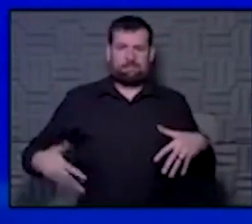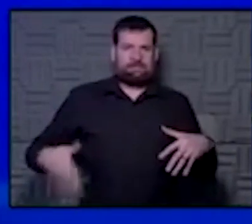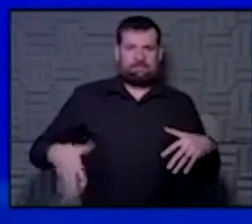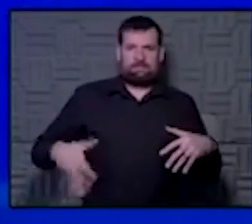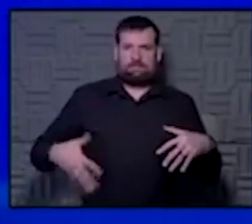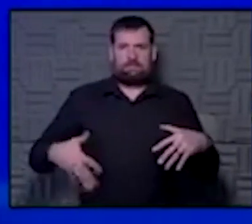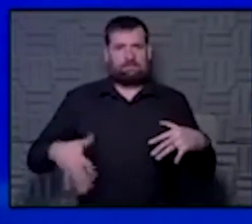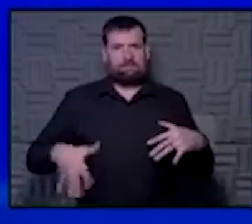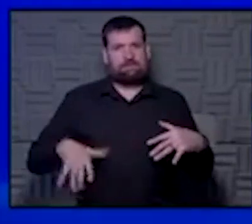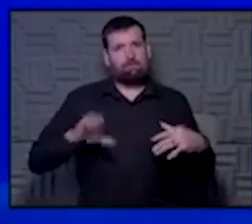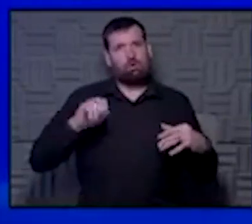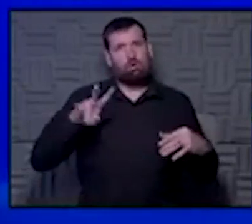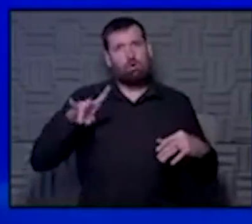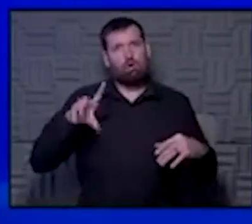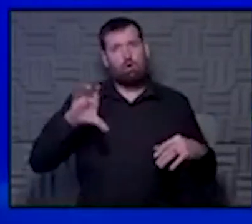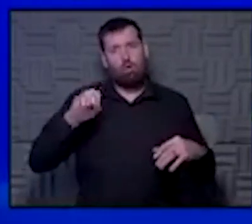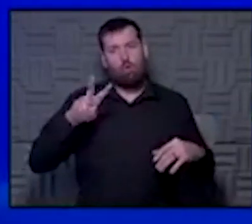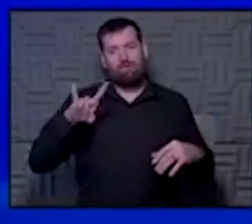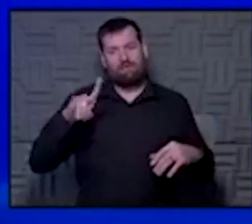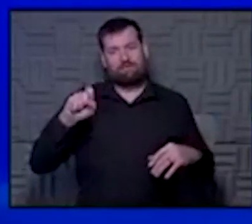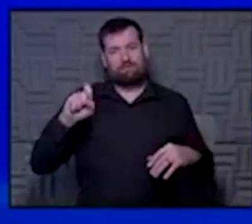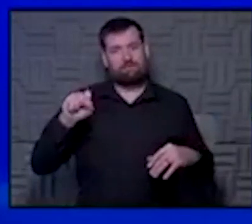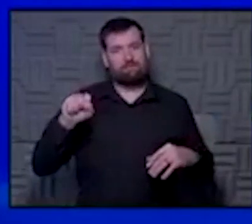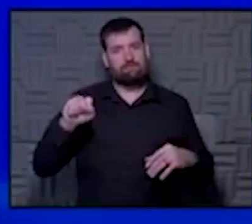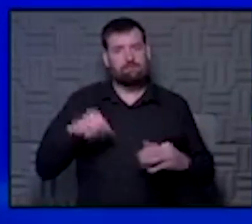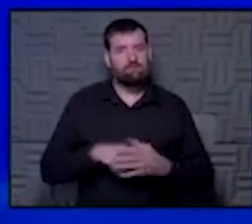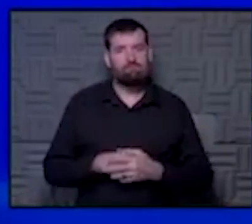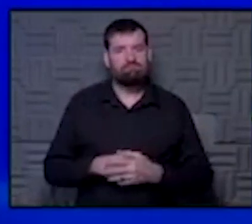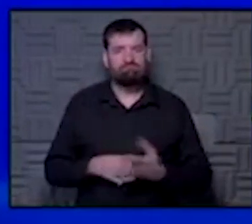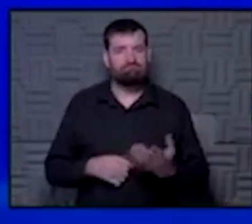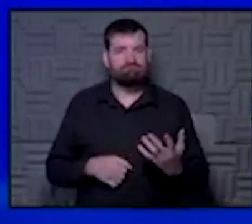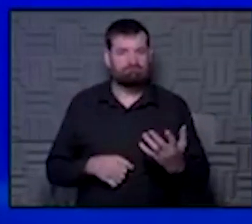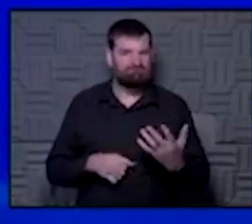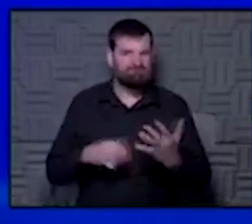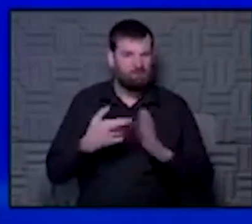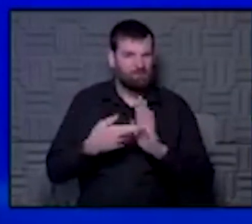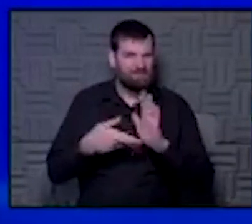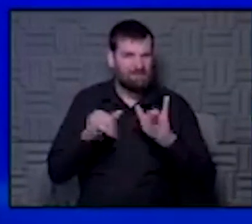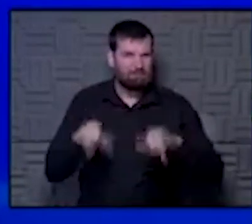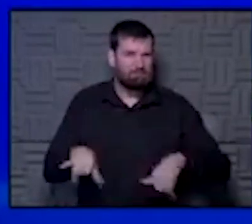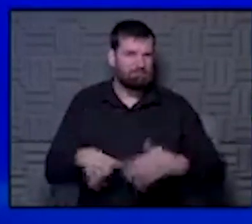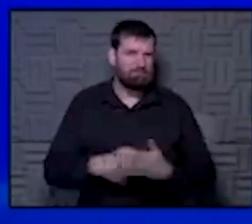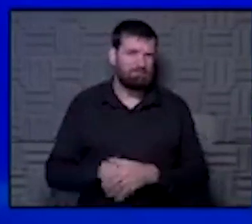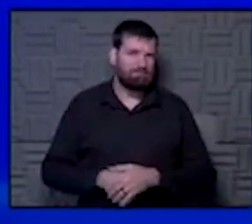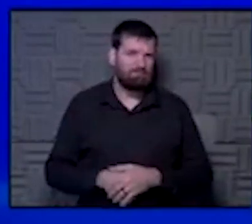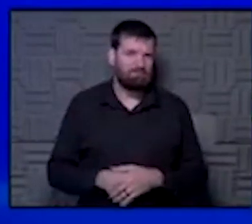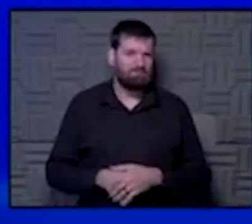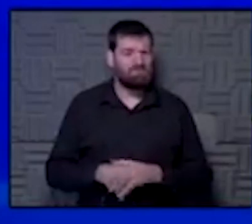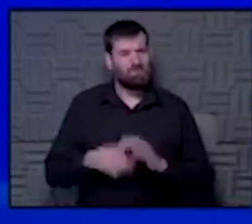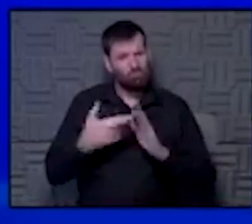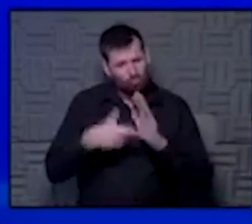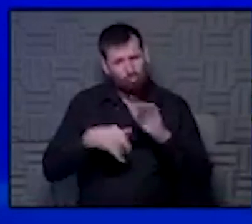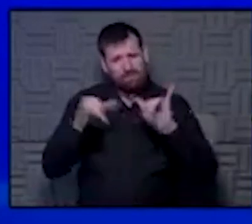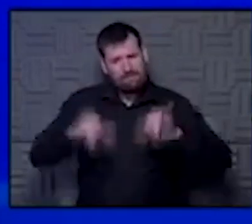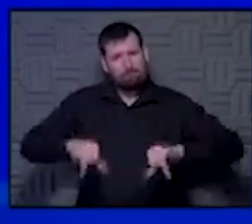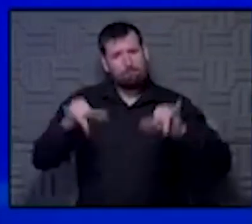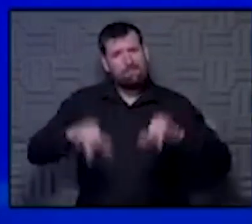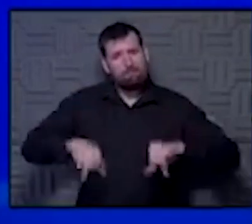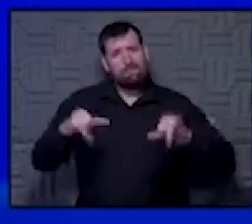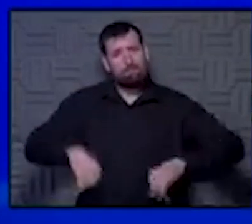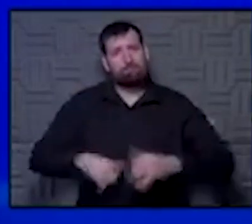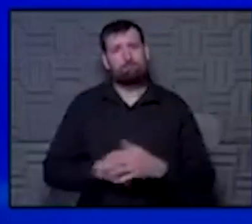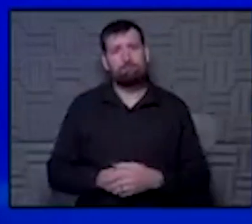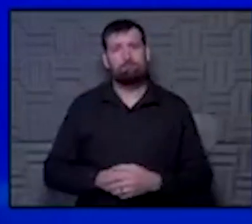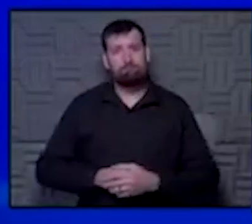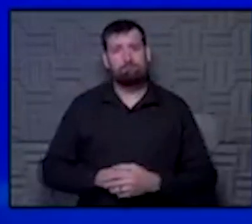the worst case possible, it doesn't change the rules. The rules are still the rules. And